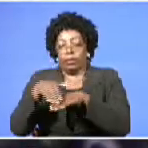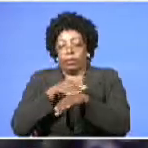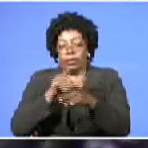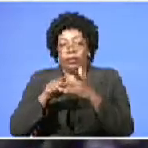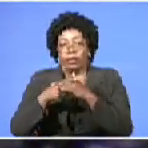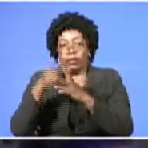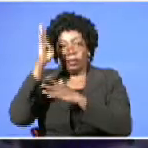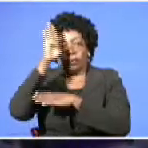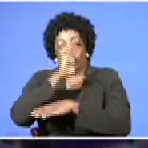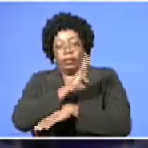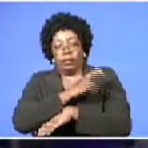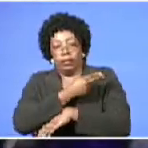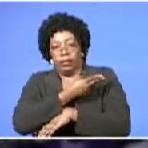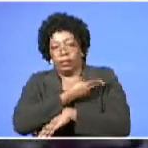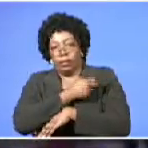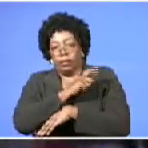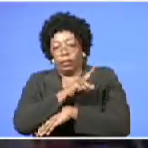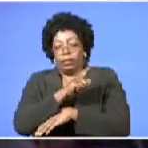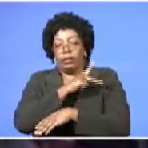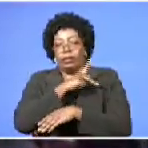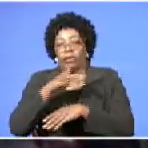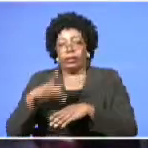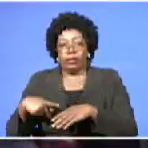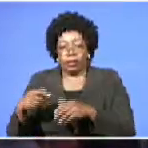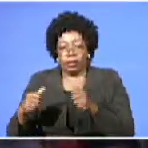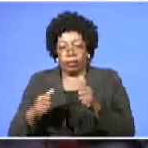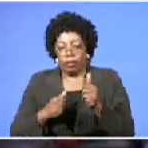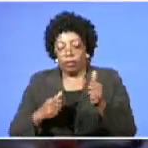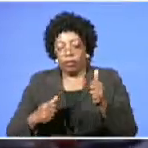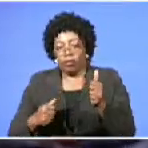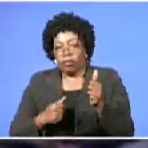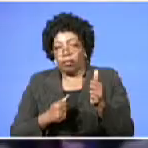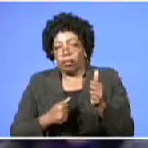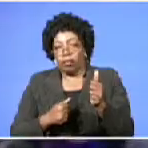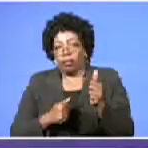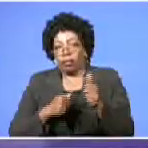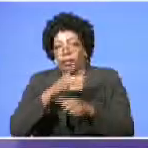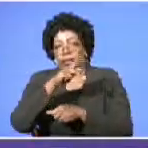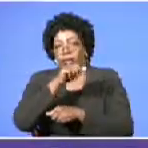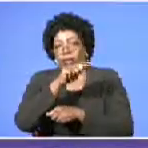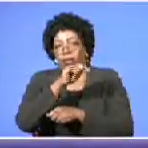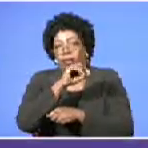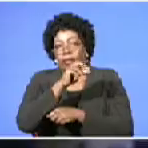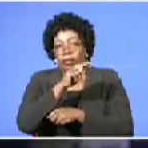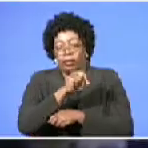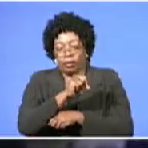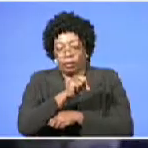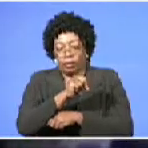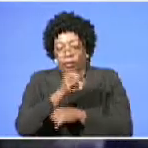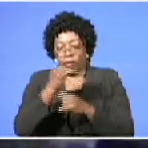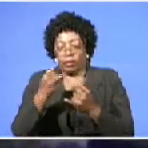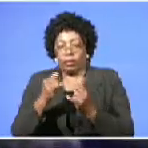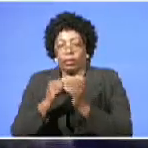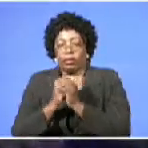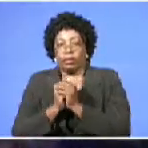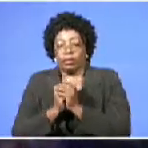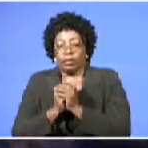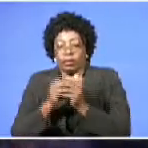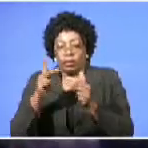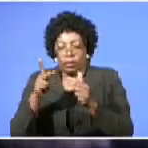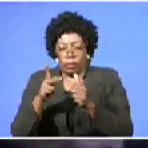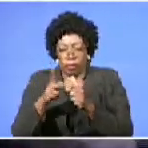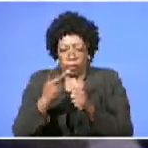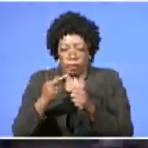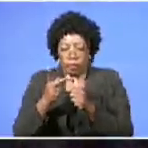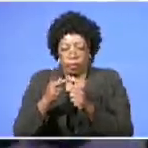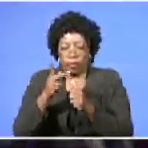for Buddy Hield and the Sacramento Kings. They trailed the Detroit Pistons 31-15 after the first quarter. second quarter,